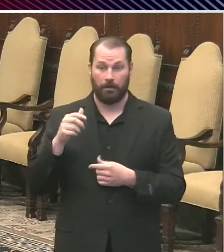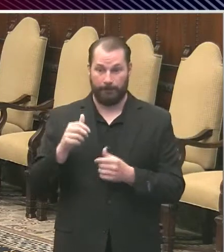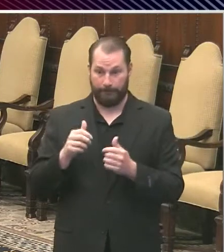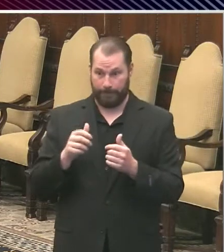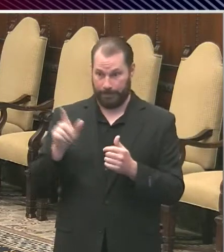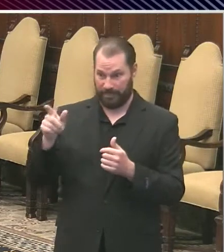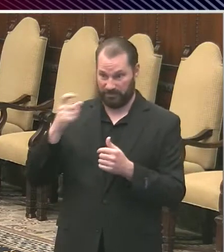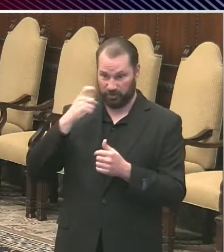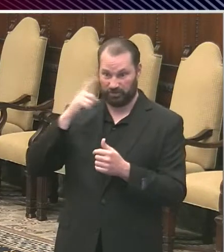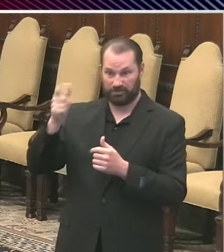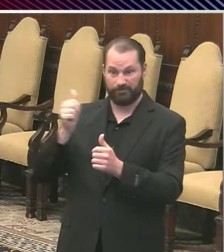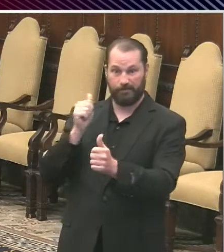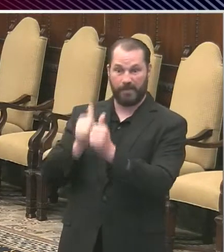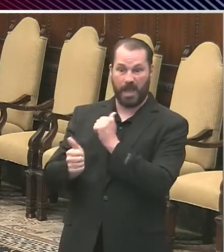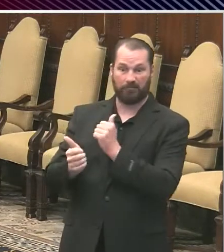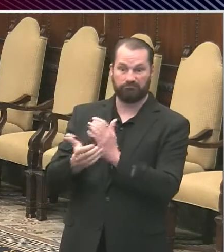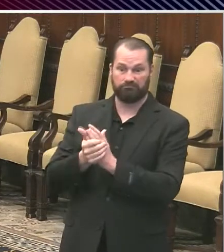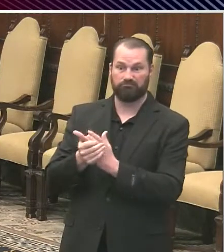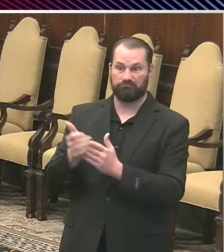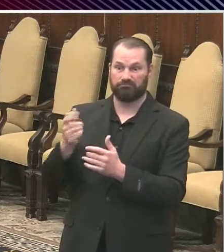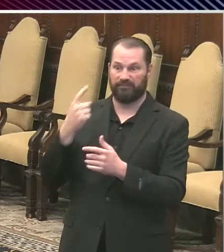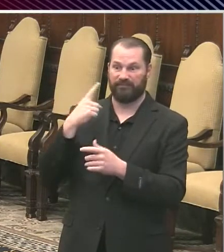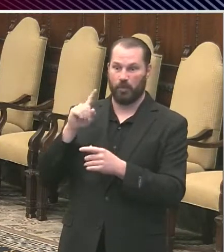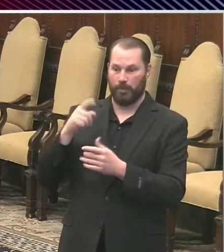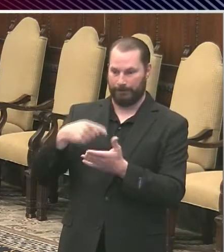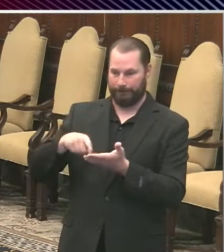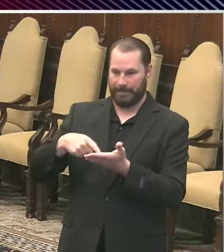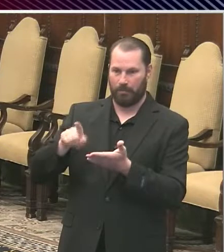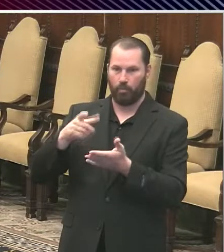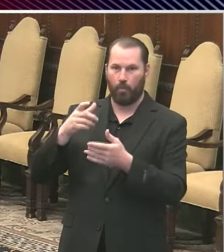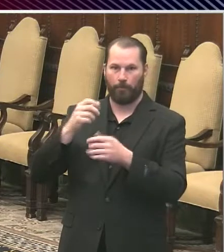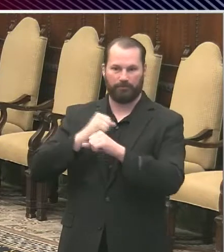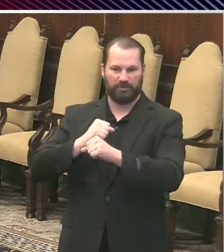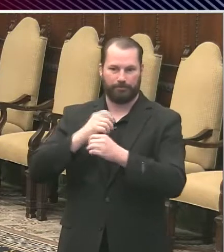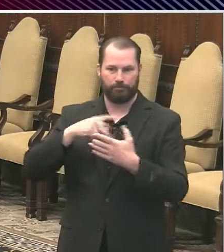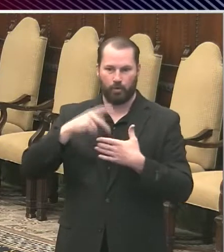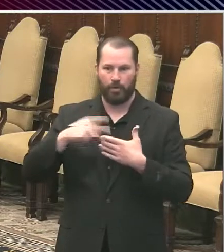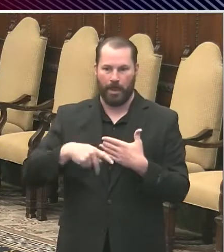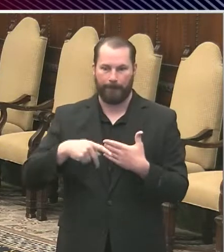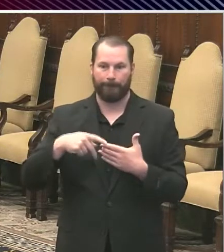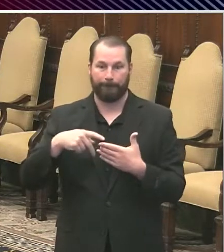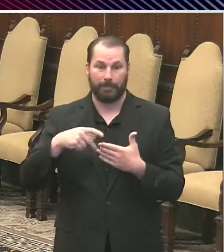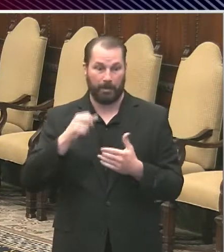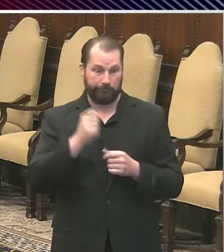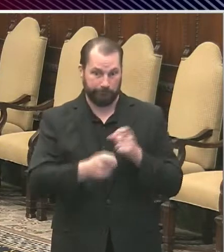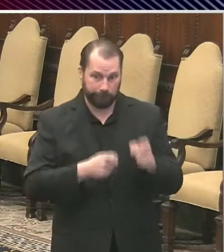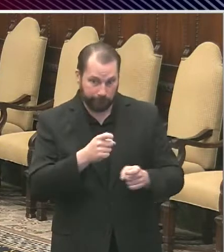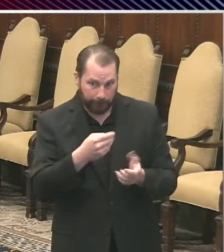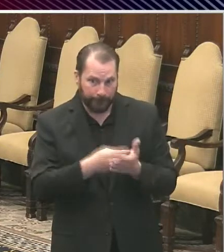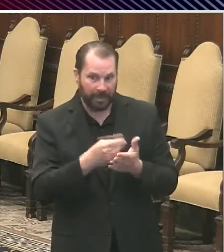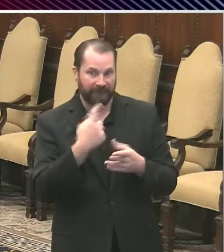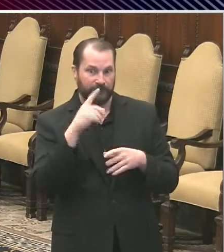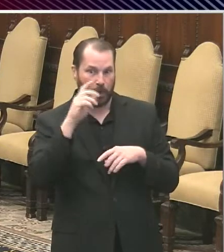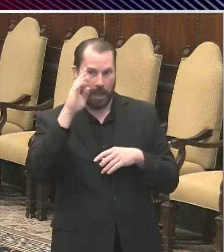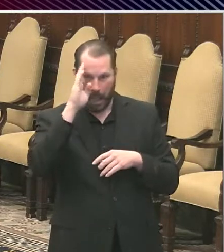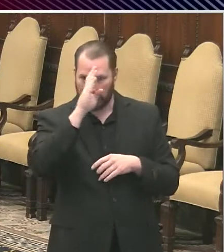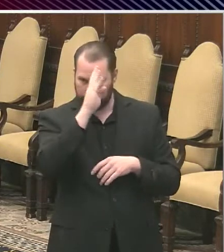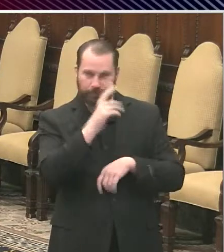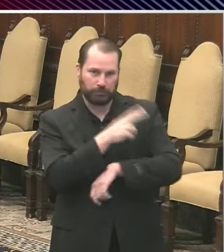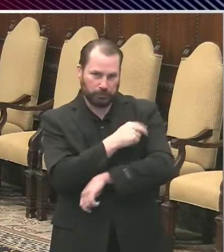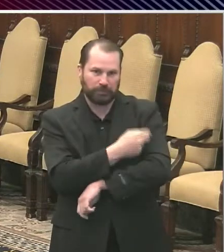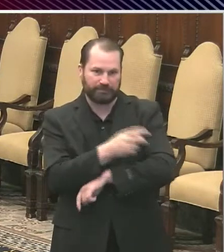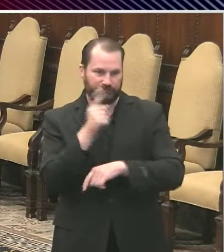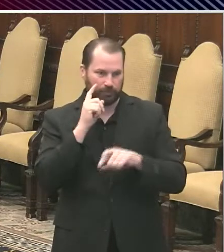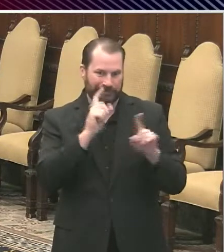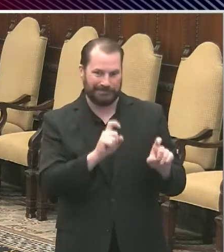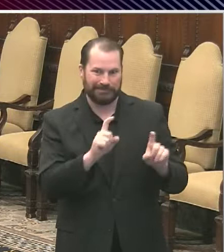Program, hospitals, and for testing. We're particularly pleased that a portion of the PPP funding will be set aside for businesses that do